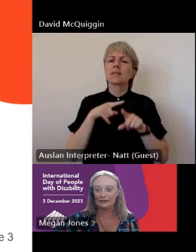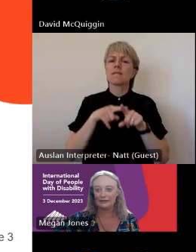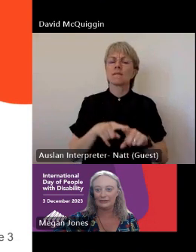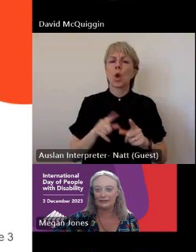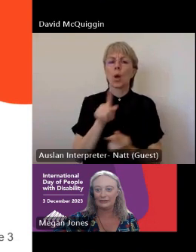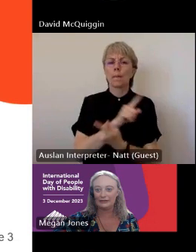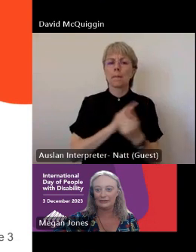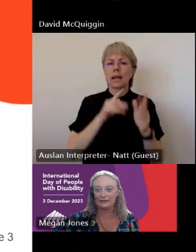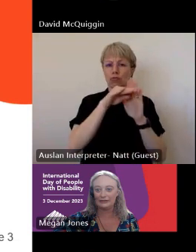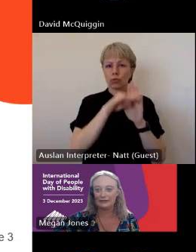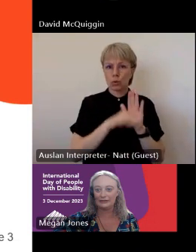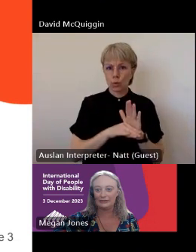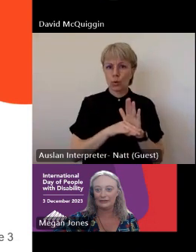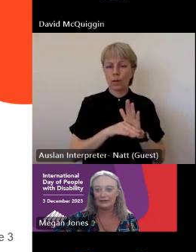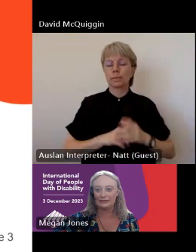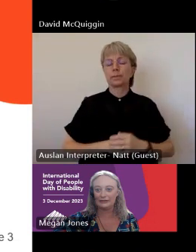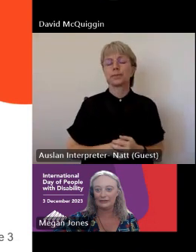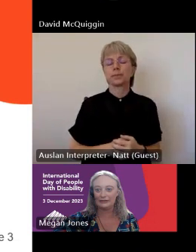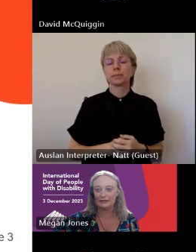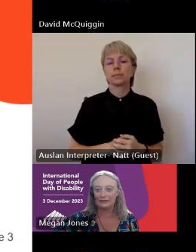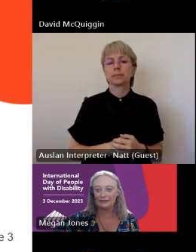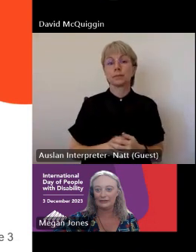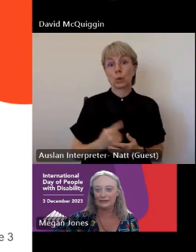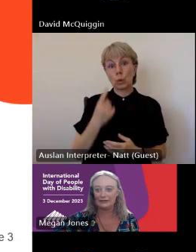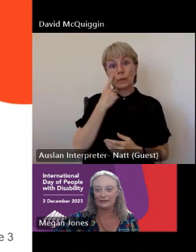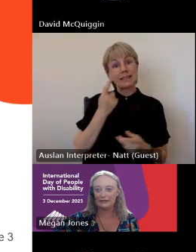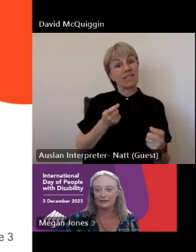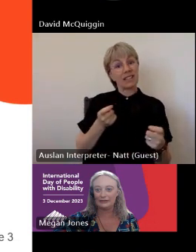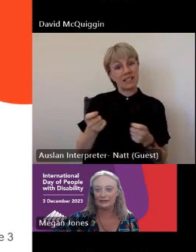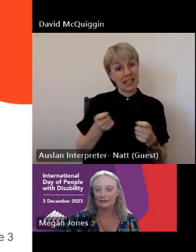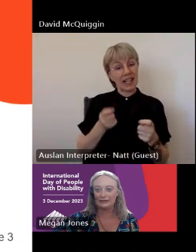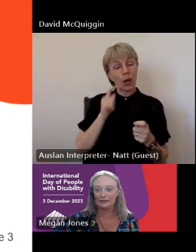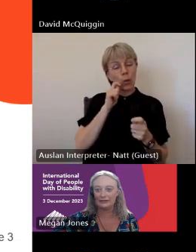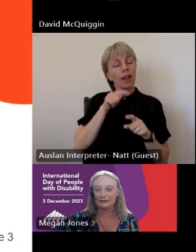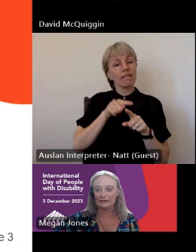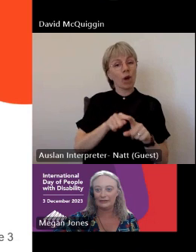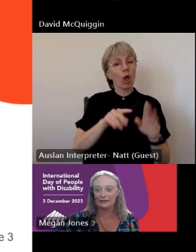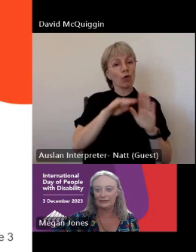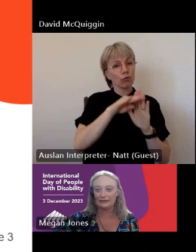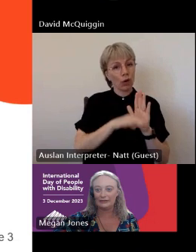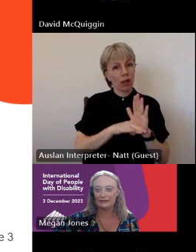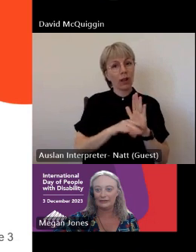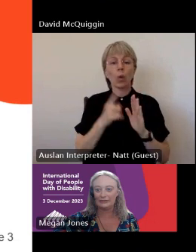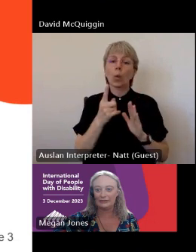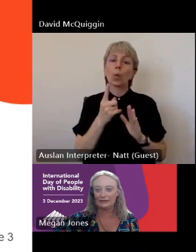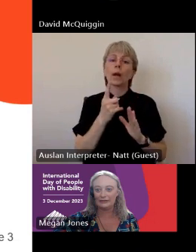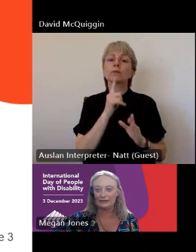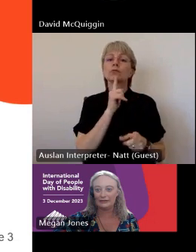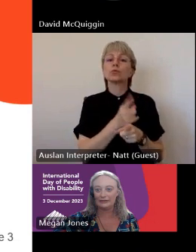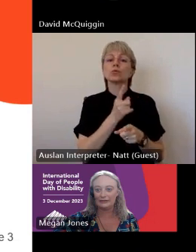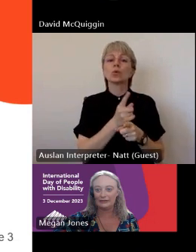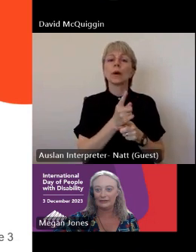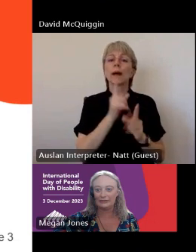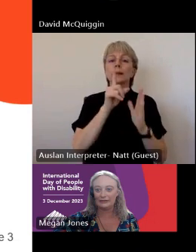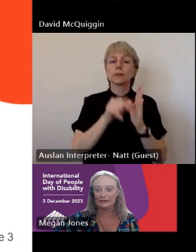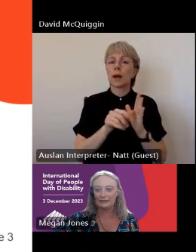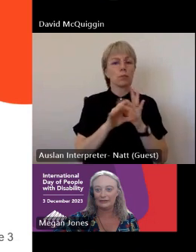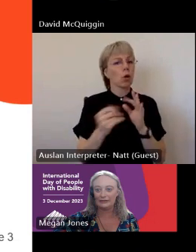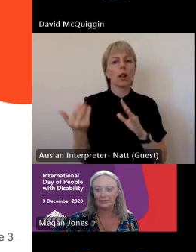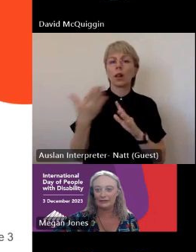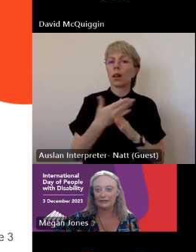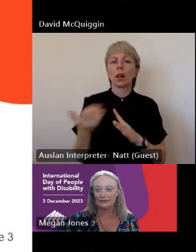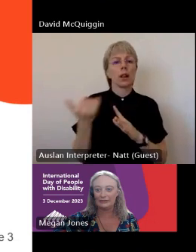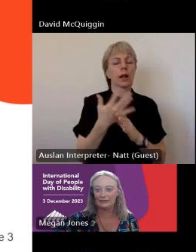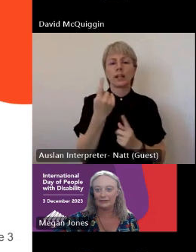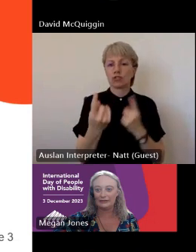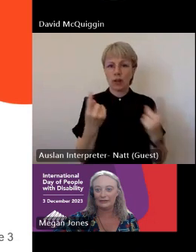that they're adhered to. So you'll note that the facilitators today follow this. We'll have one person speaking at a time and we will state our name before